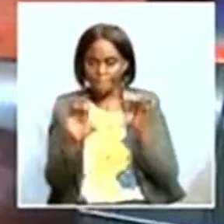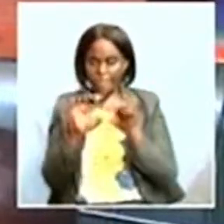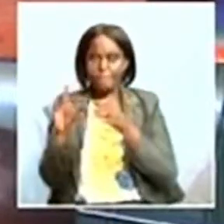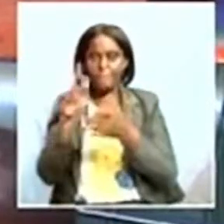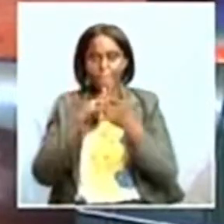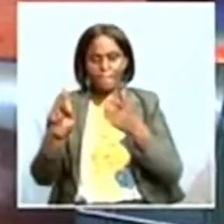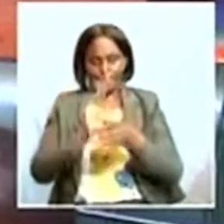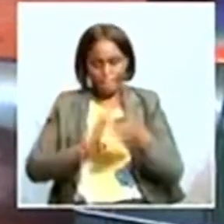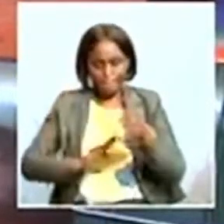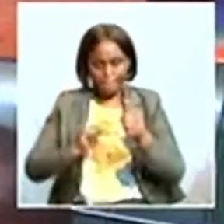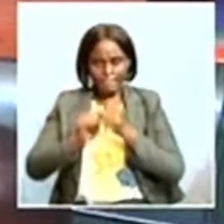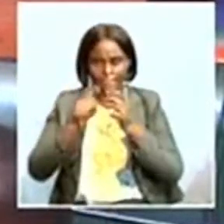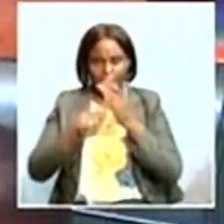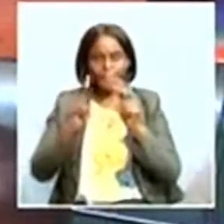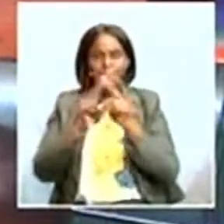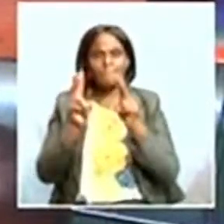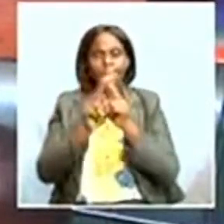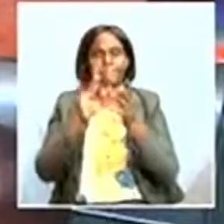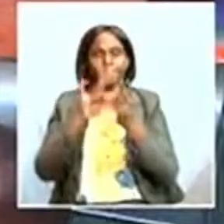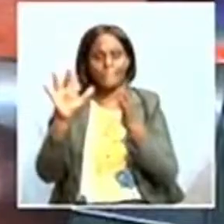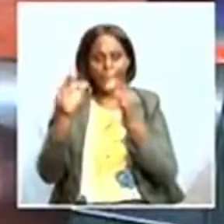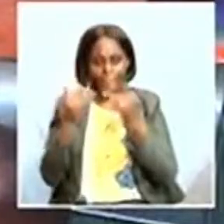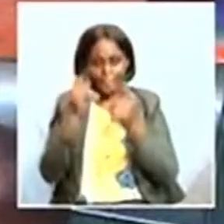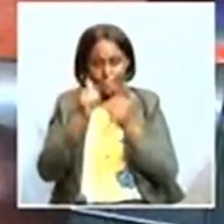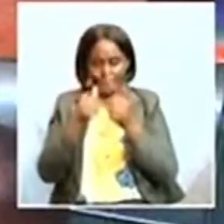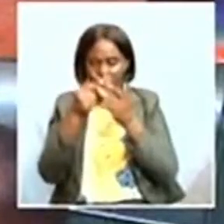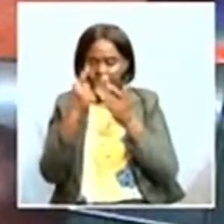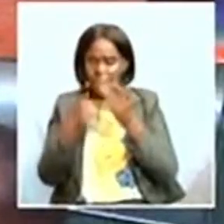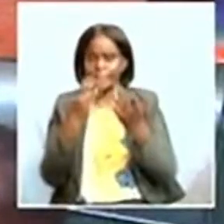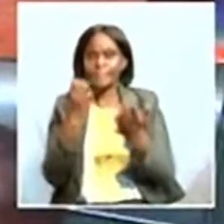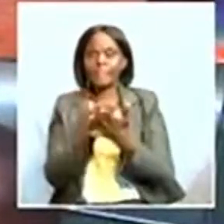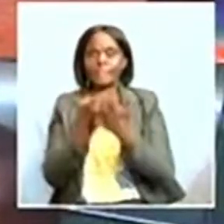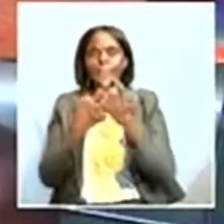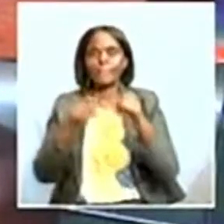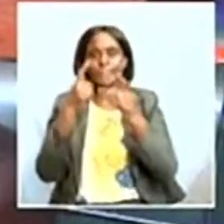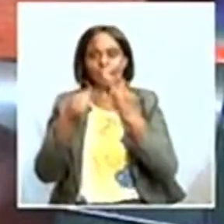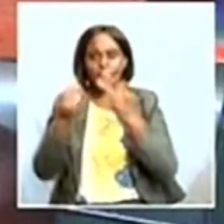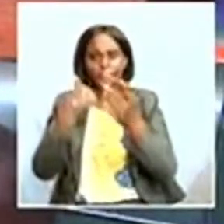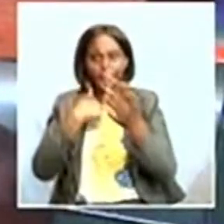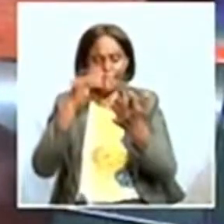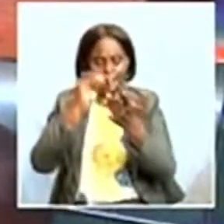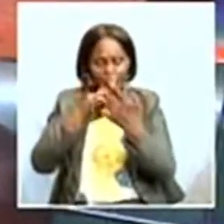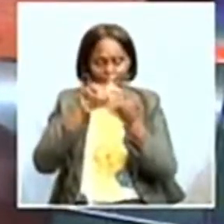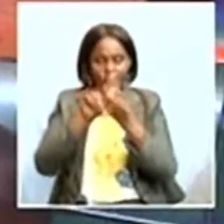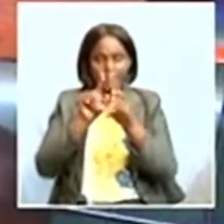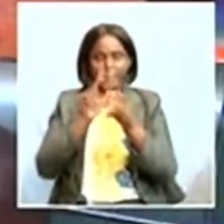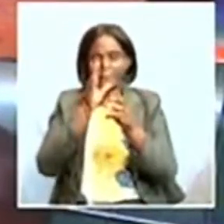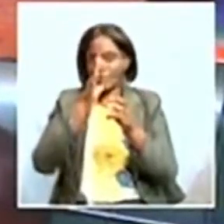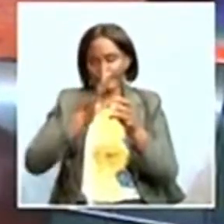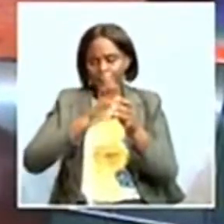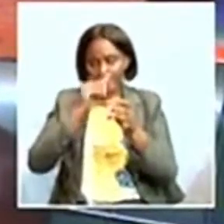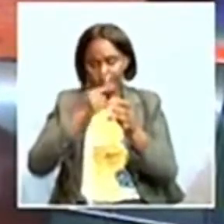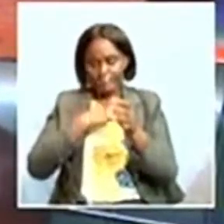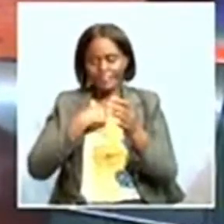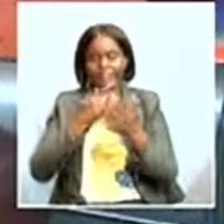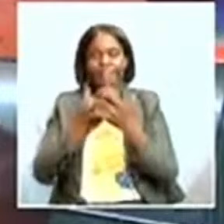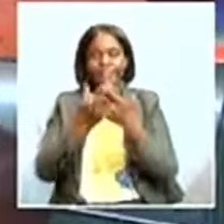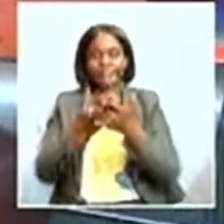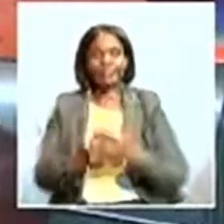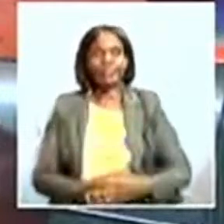weekly boarding, which is very expensive now because of the economic challenge that you have put us in. Madam Speaker, I